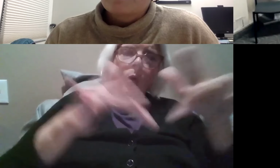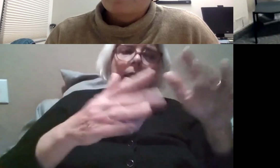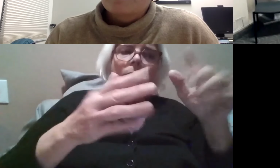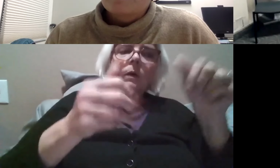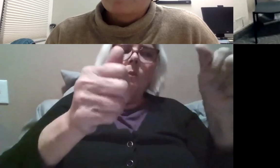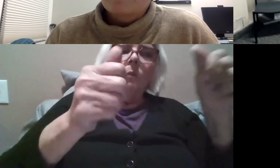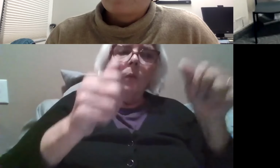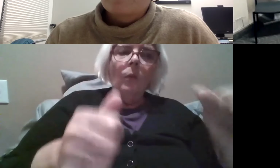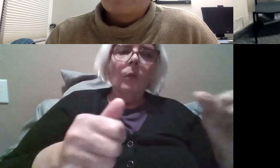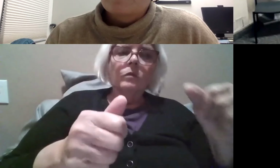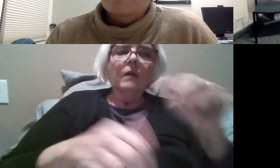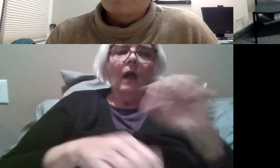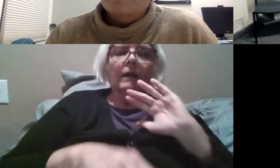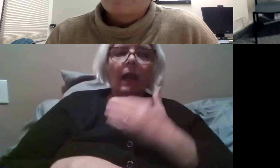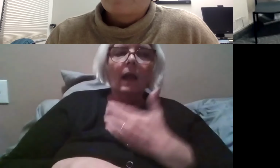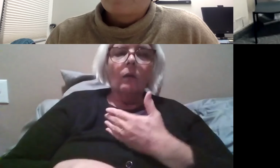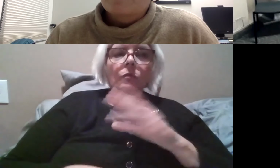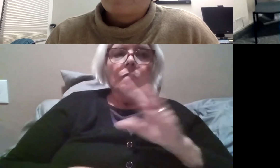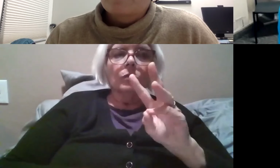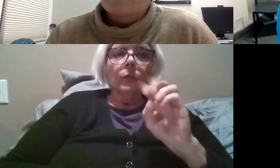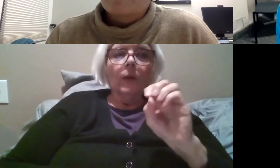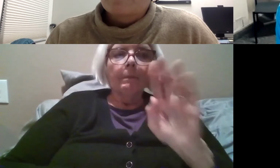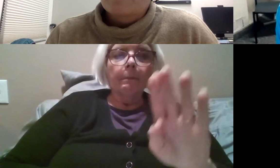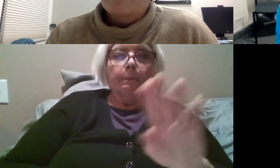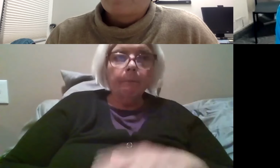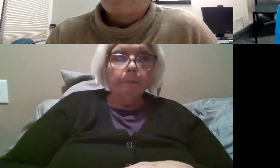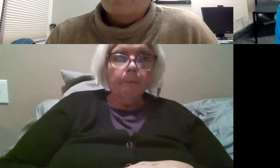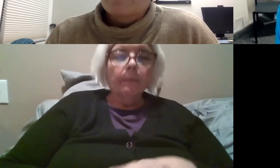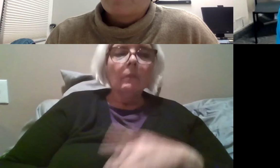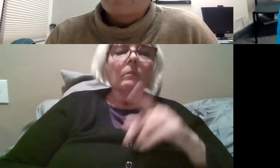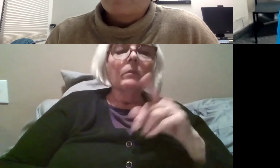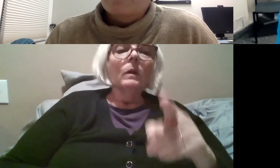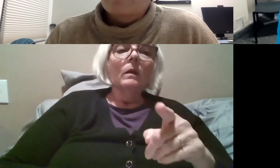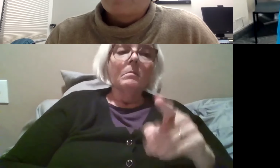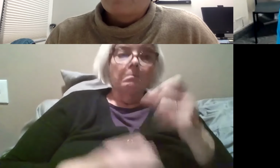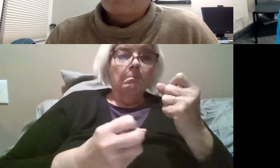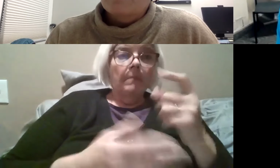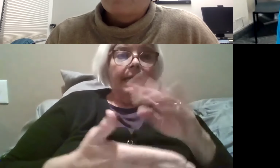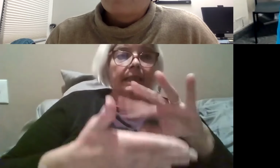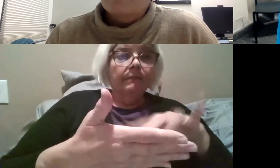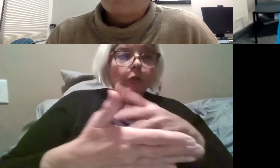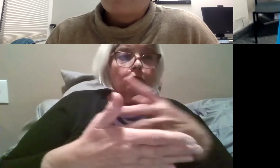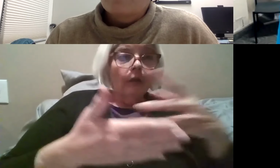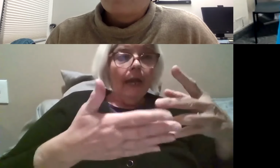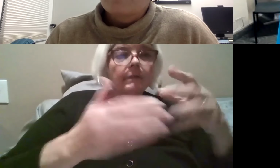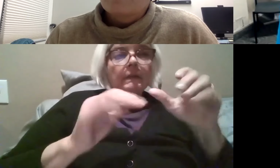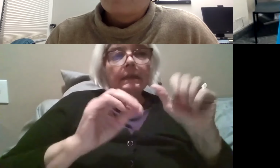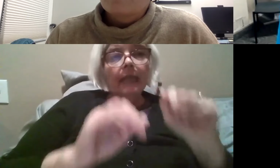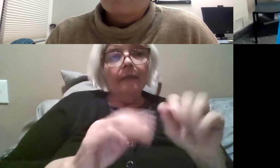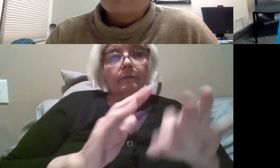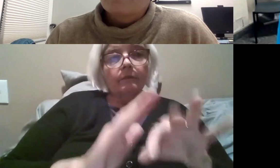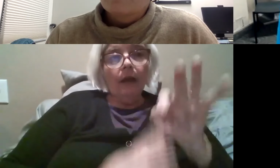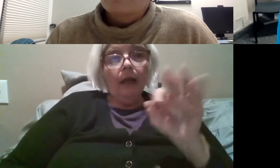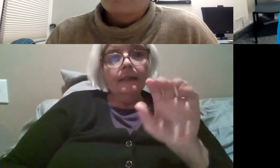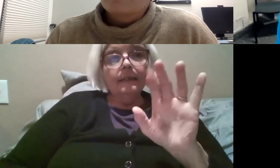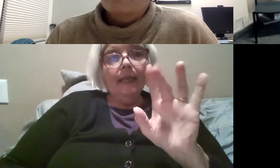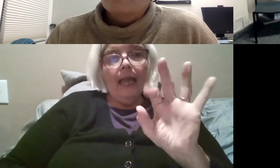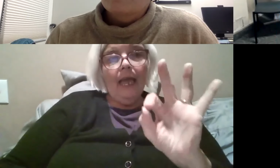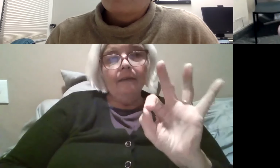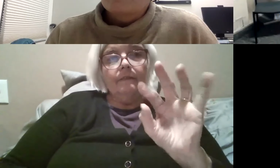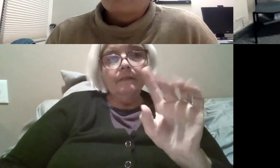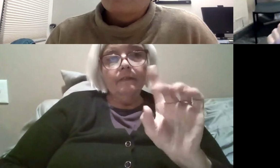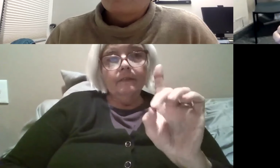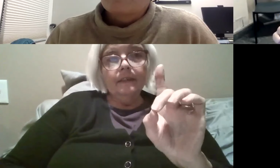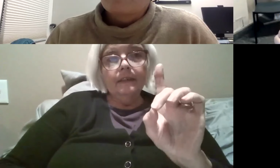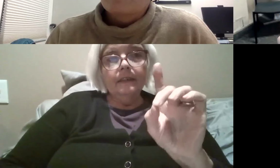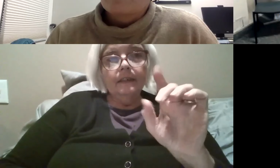these graphs and charts can be found on the FDA and CDC website. And if you have further questions about specific slides or info, please